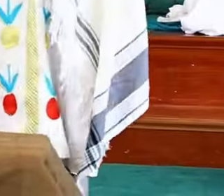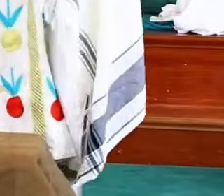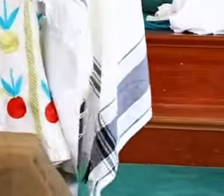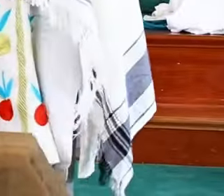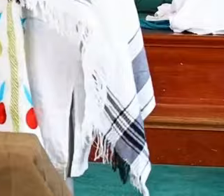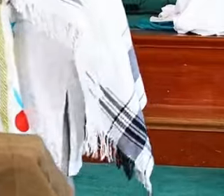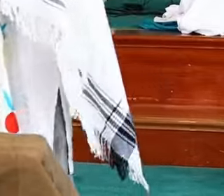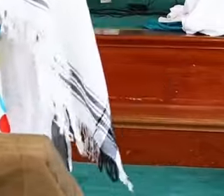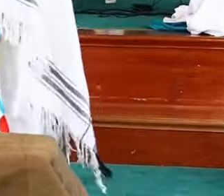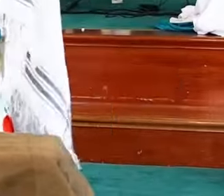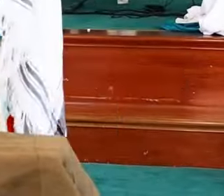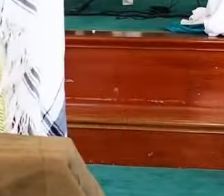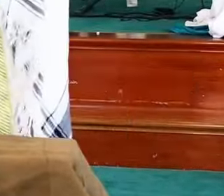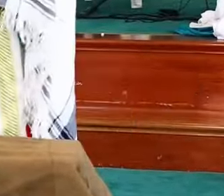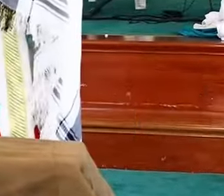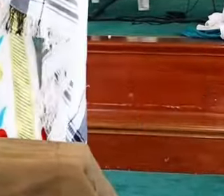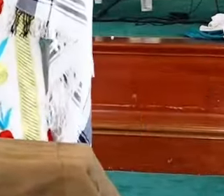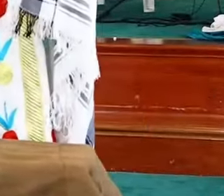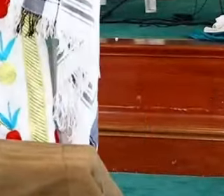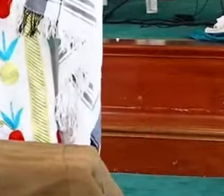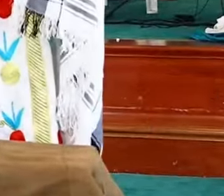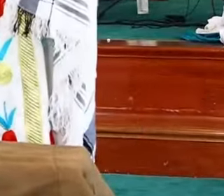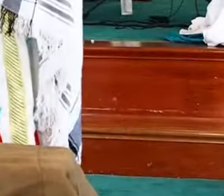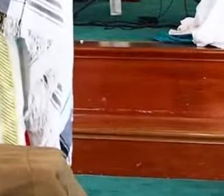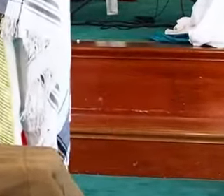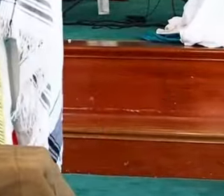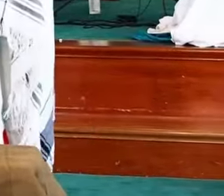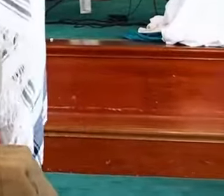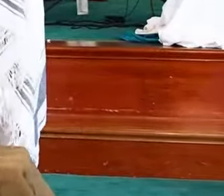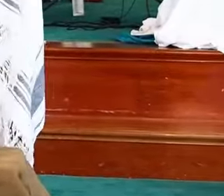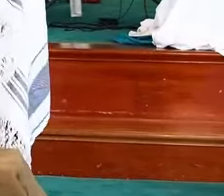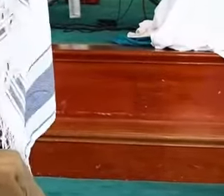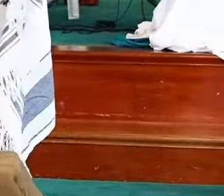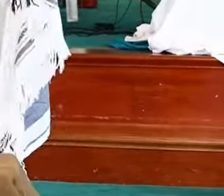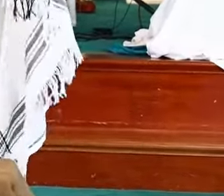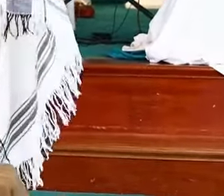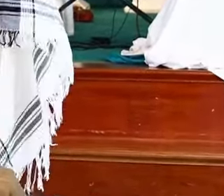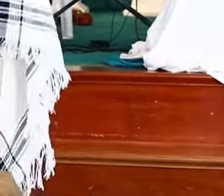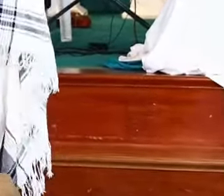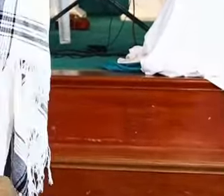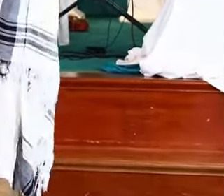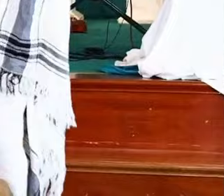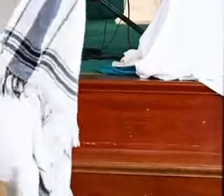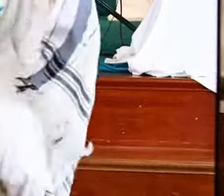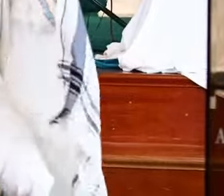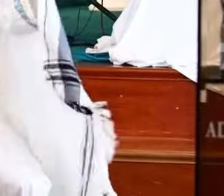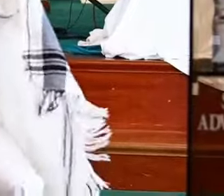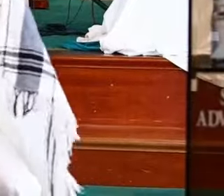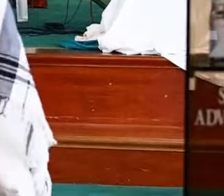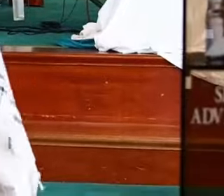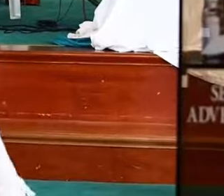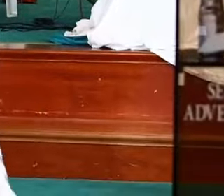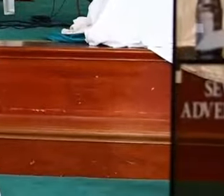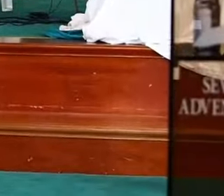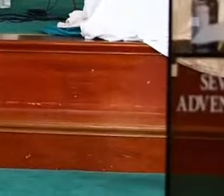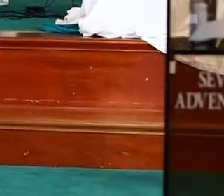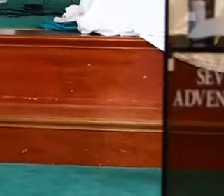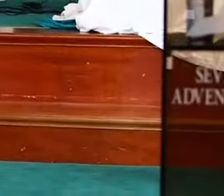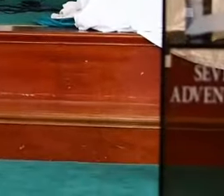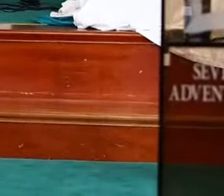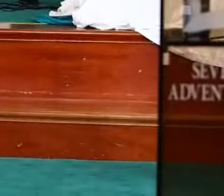Is this the reason why you agreed to be completely separated from your father? I love them! Father!